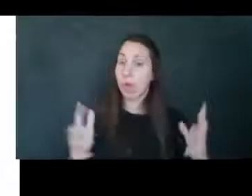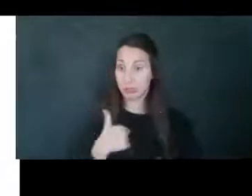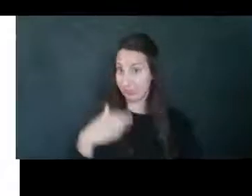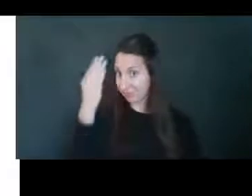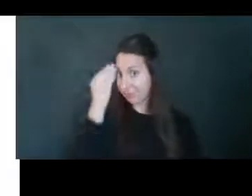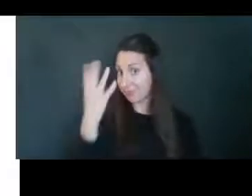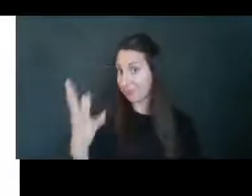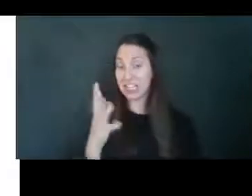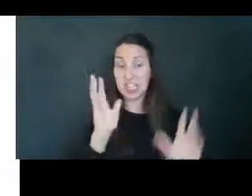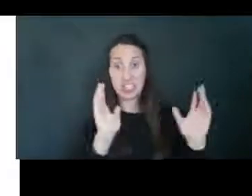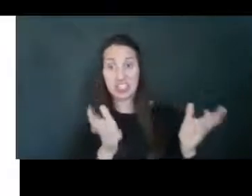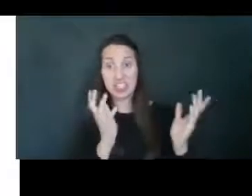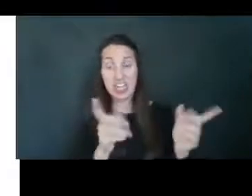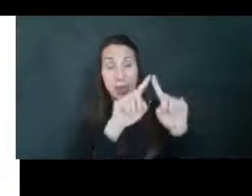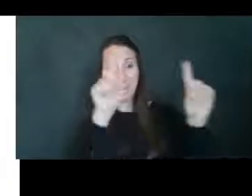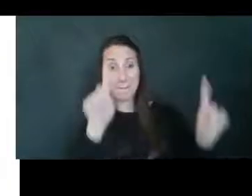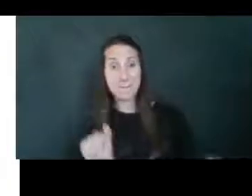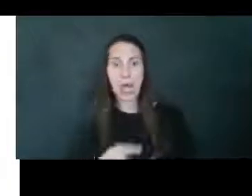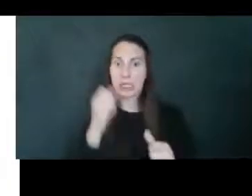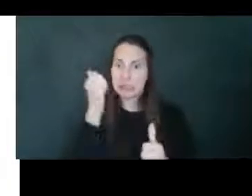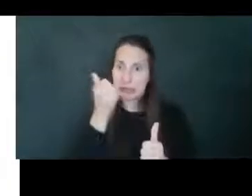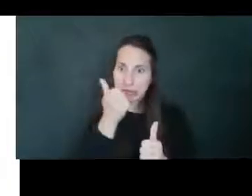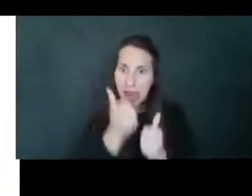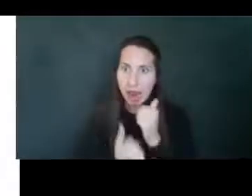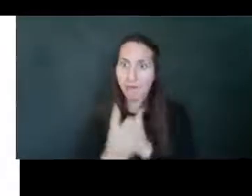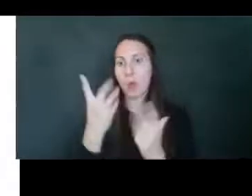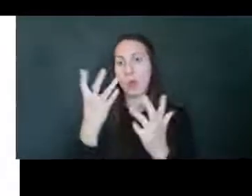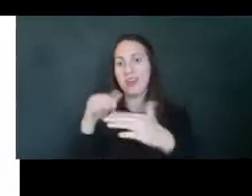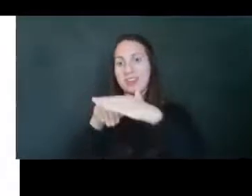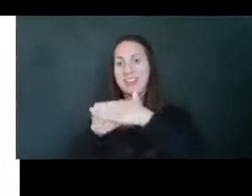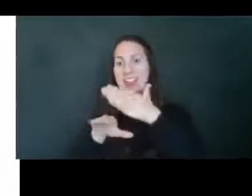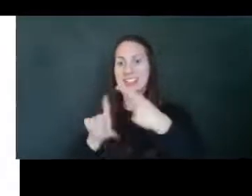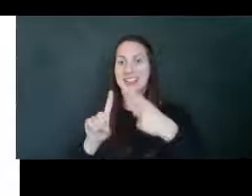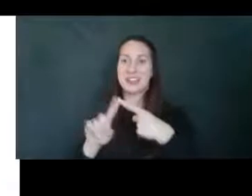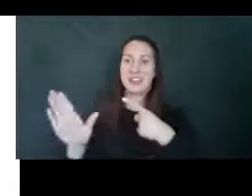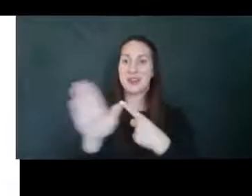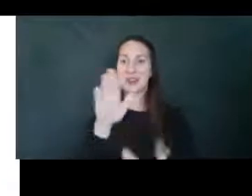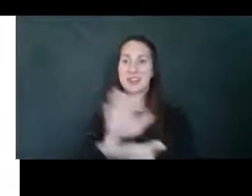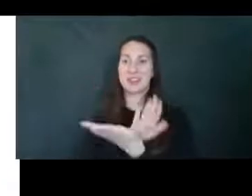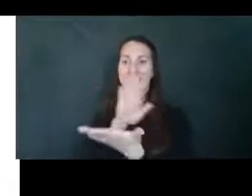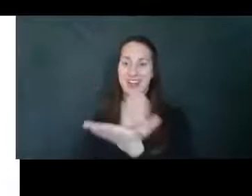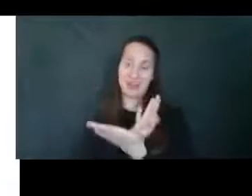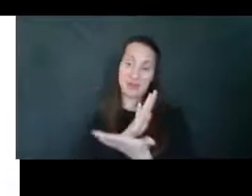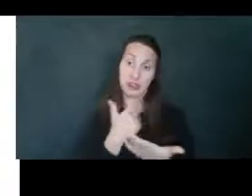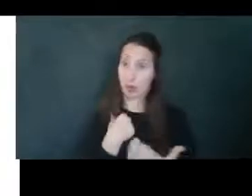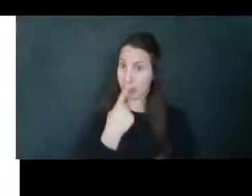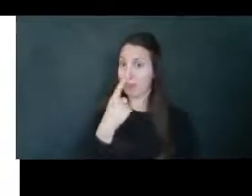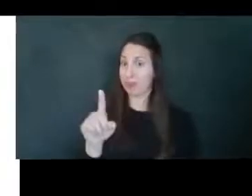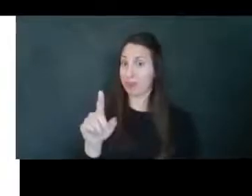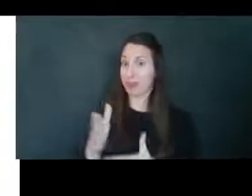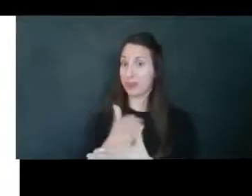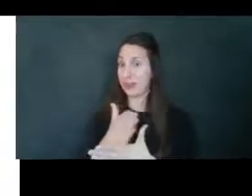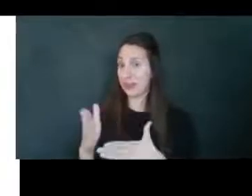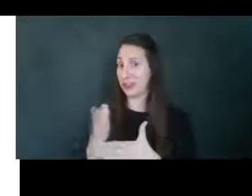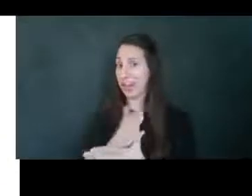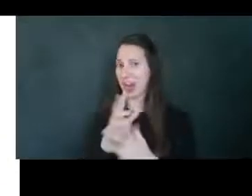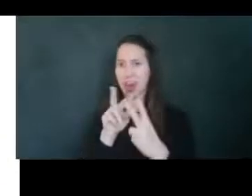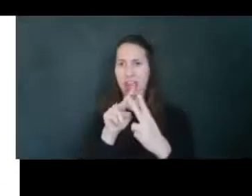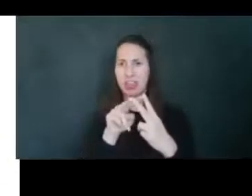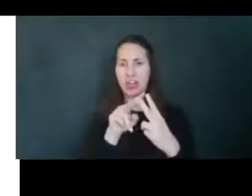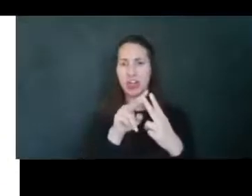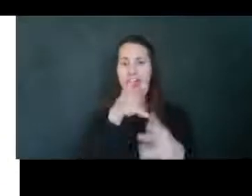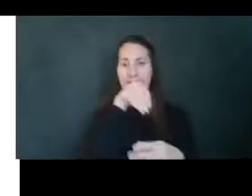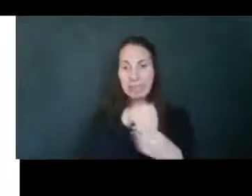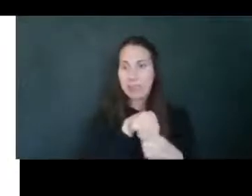box, everybody wants access to your documents. So perhaps you'll share them either in the chat,